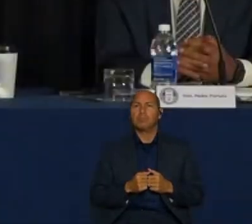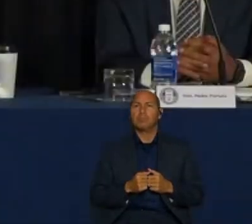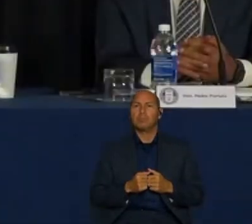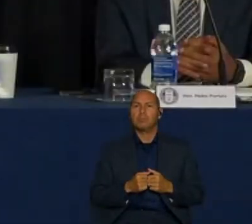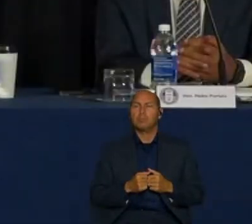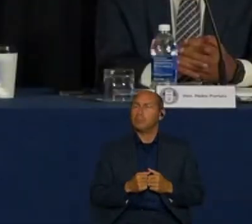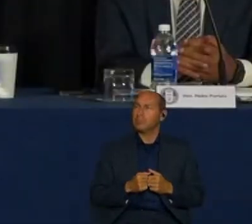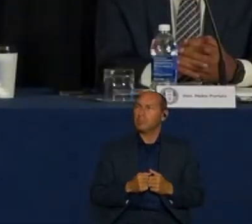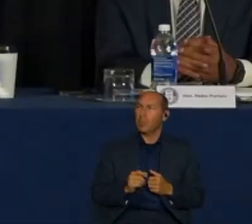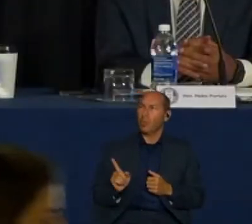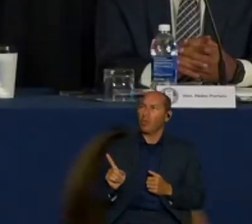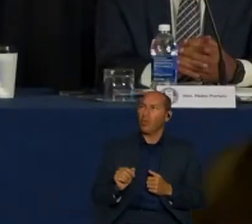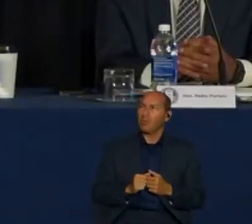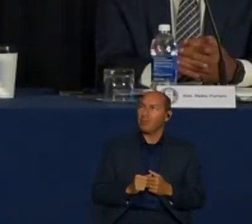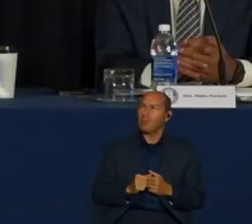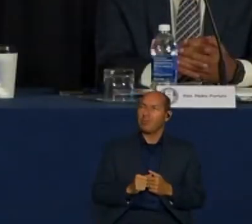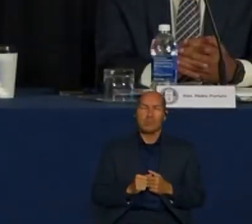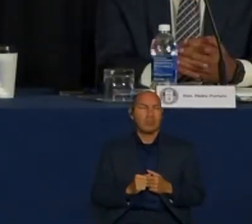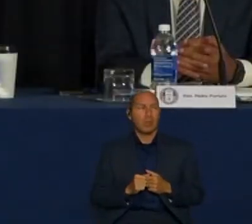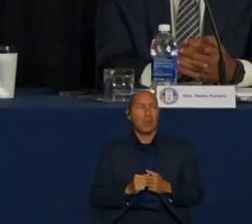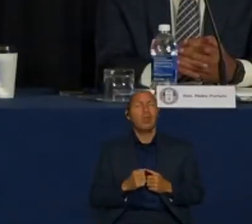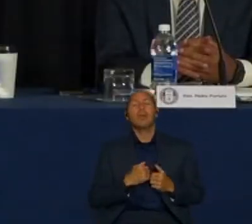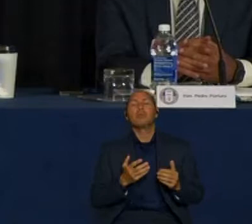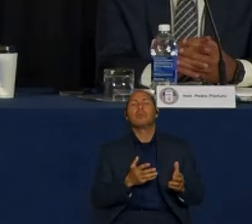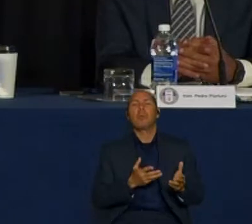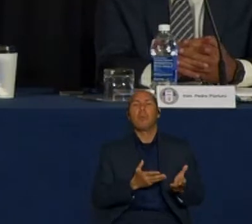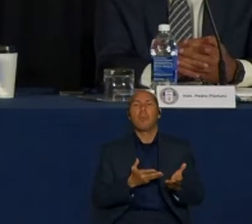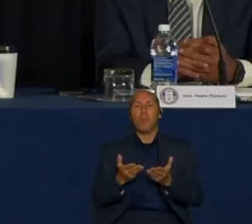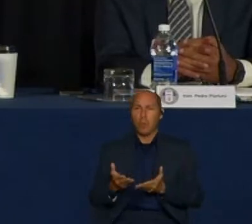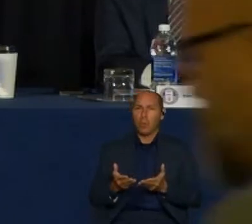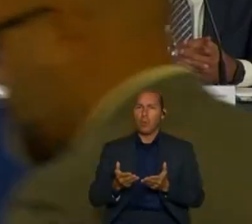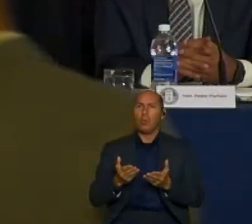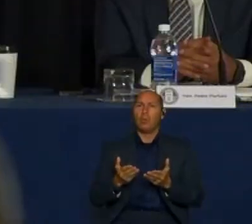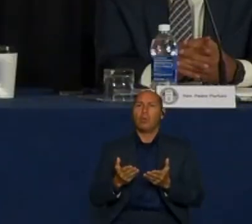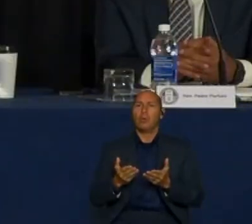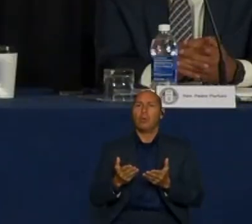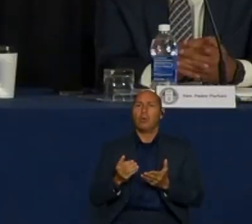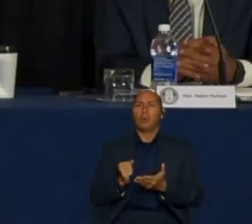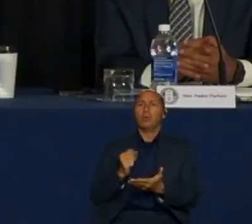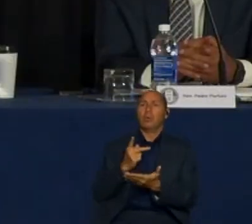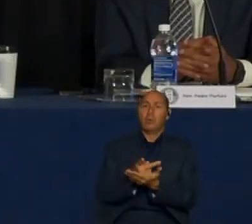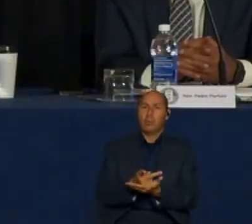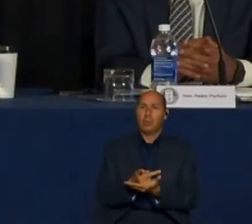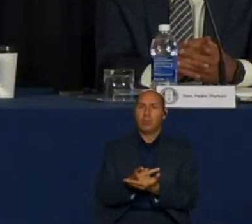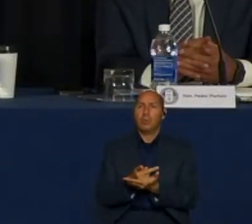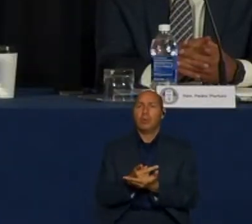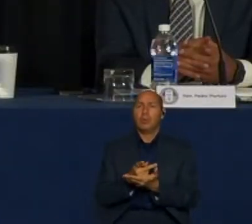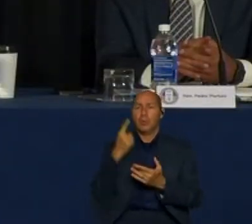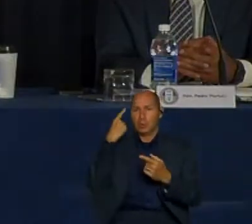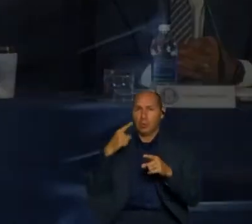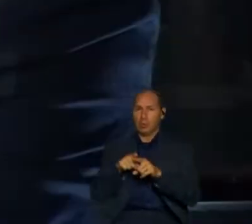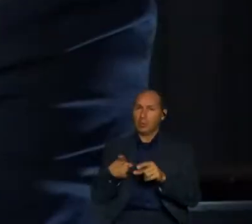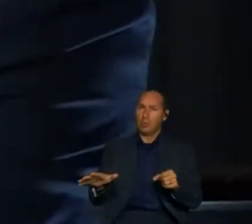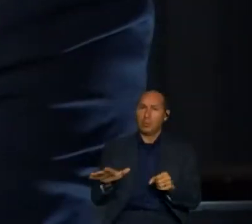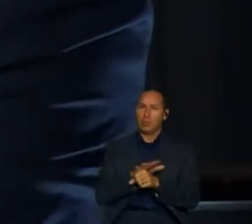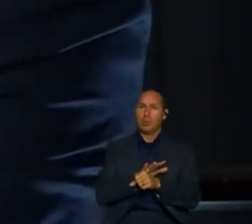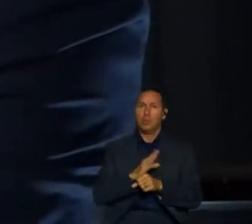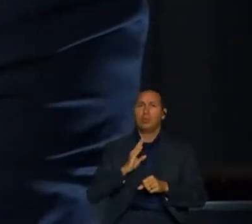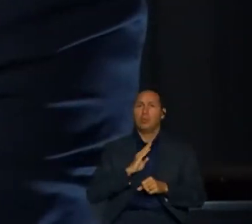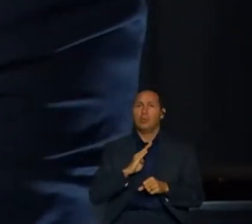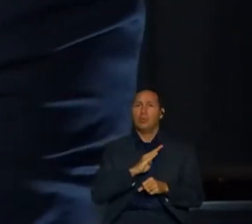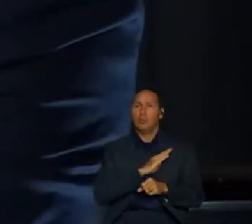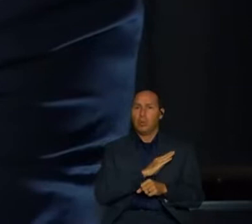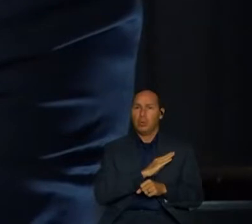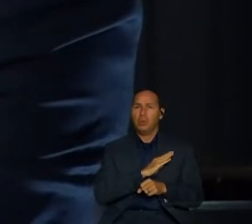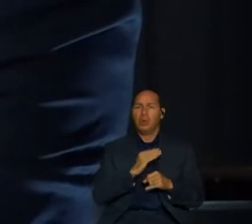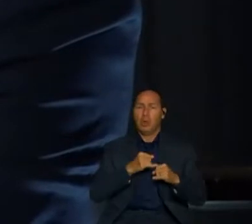Where is this? Oh, I move to confirm and approve the unanimous written consents adopted by the Oversight Board since the